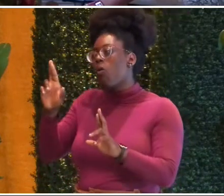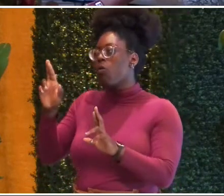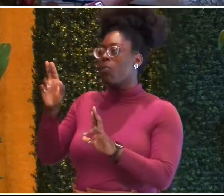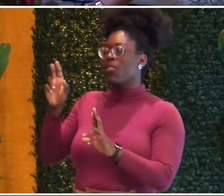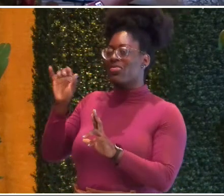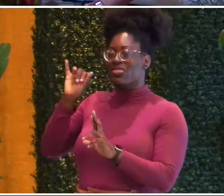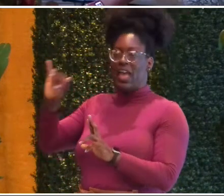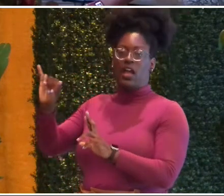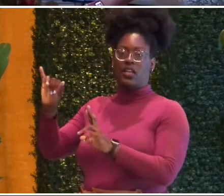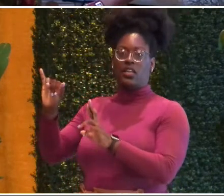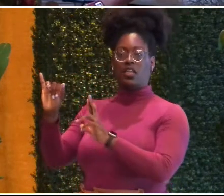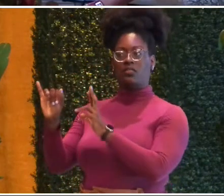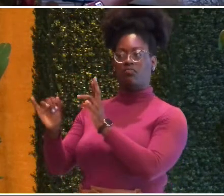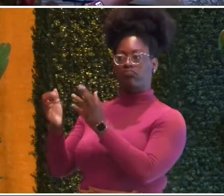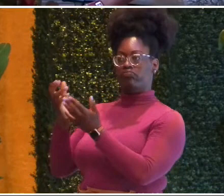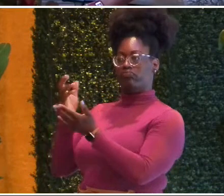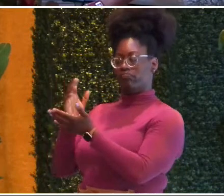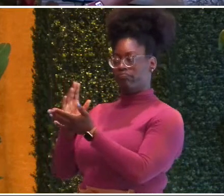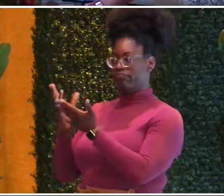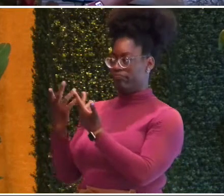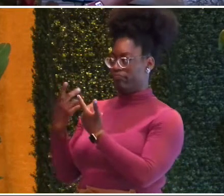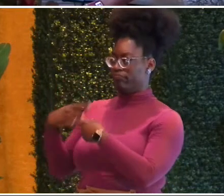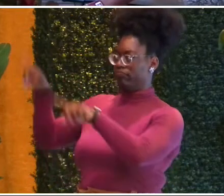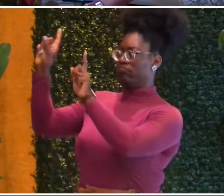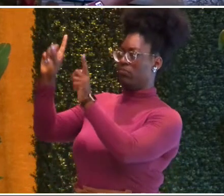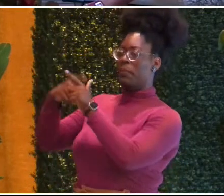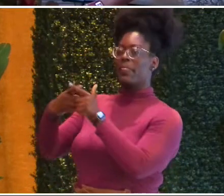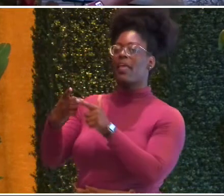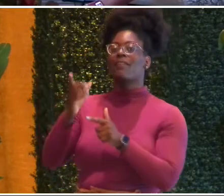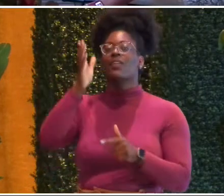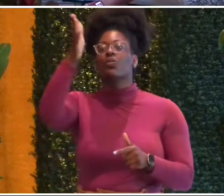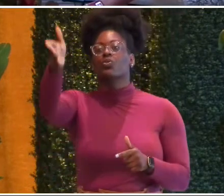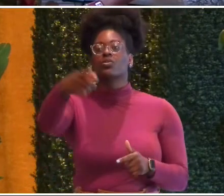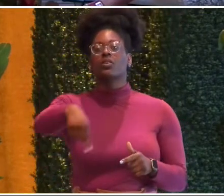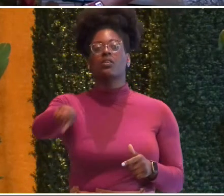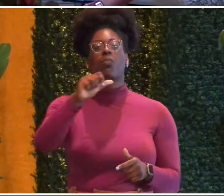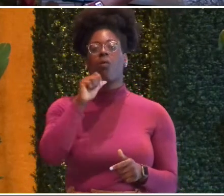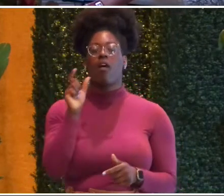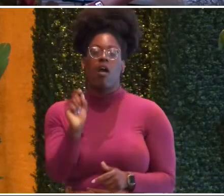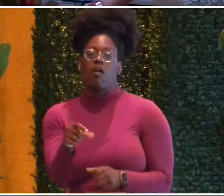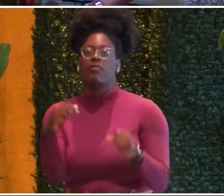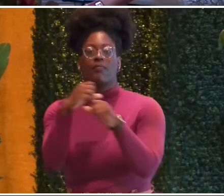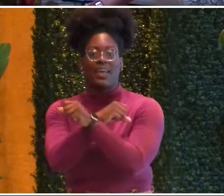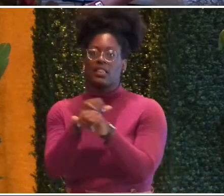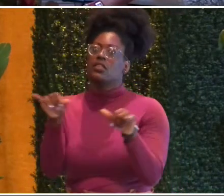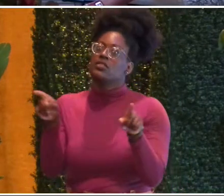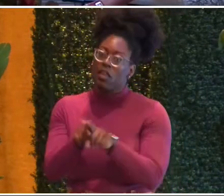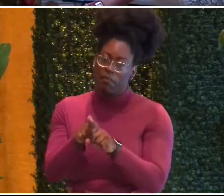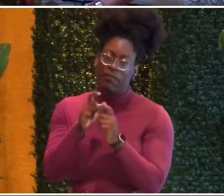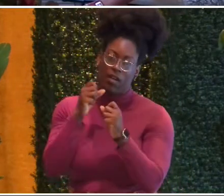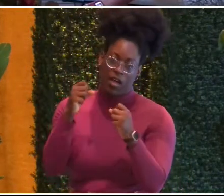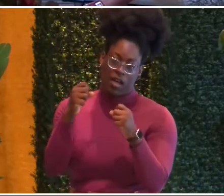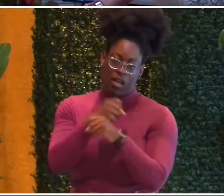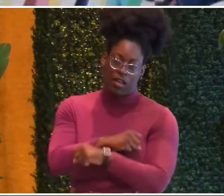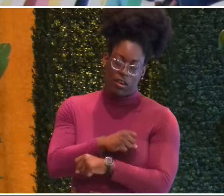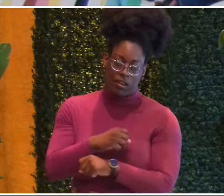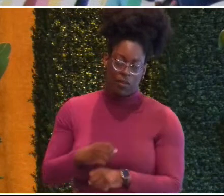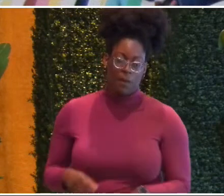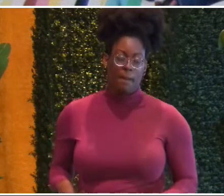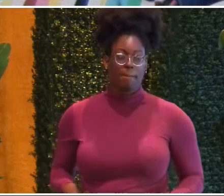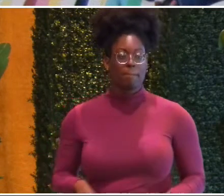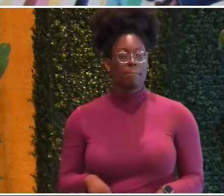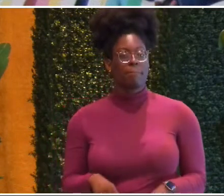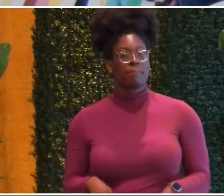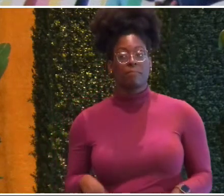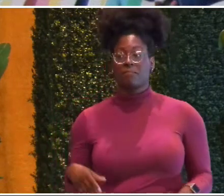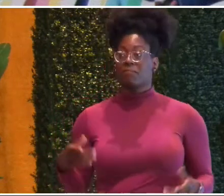our people. I do believe that we need to be moving to, depending on how you want to see it, a gender neutral or